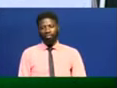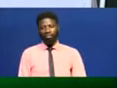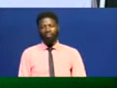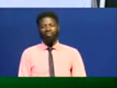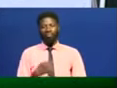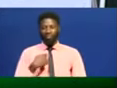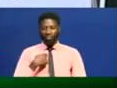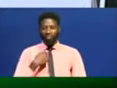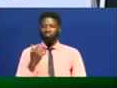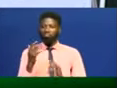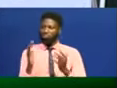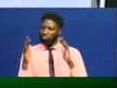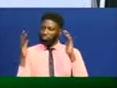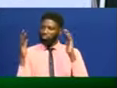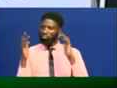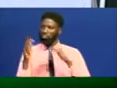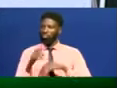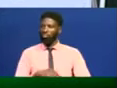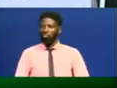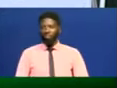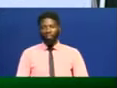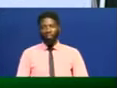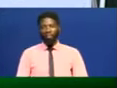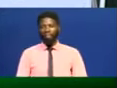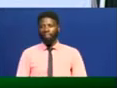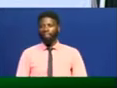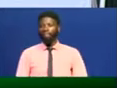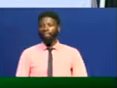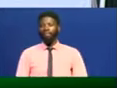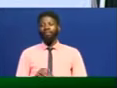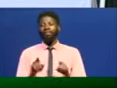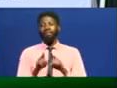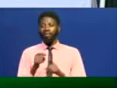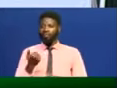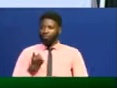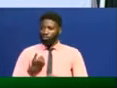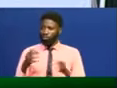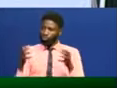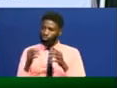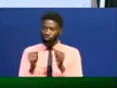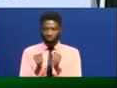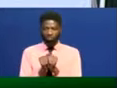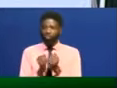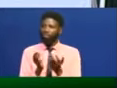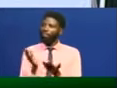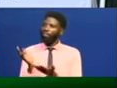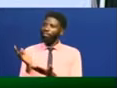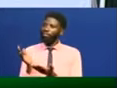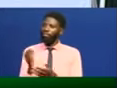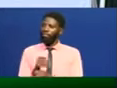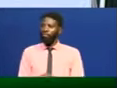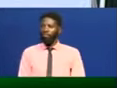I am celebrating. And even for girls, we were with girls here too.